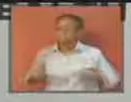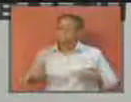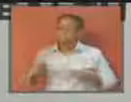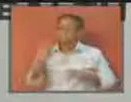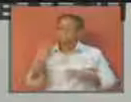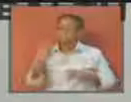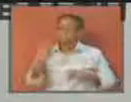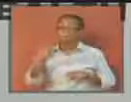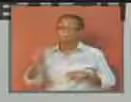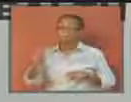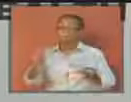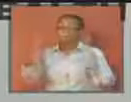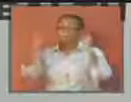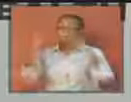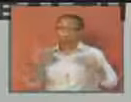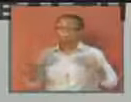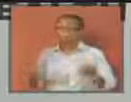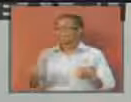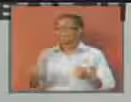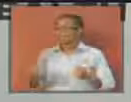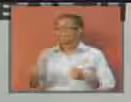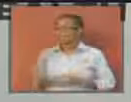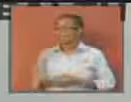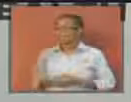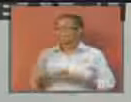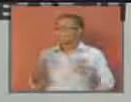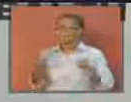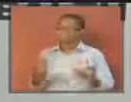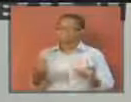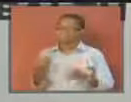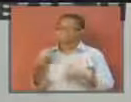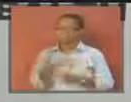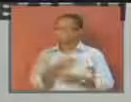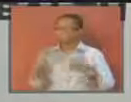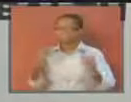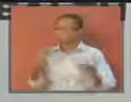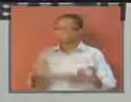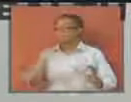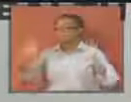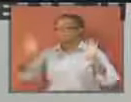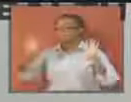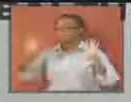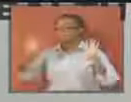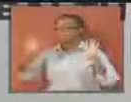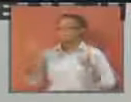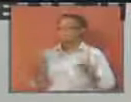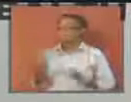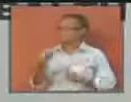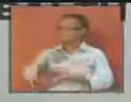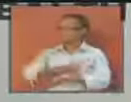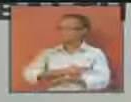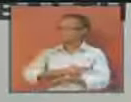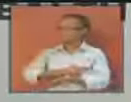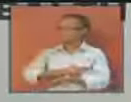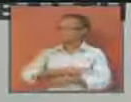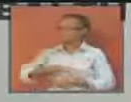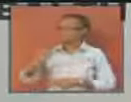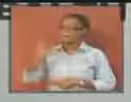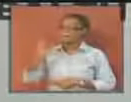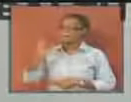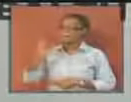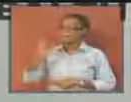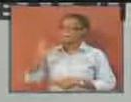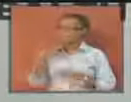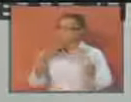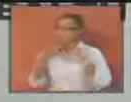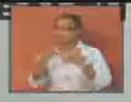further information. We have come to the end of today's media conference. Thank you everyone for taking part and for playing